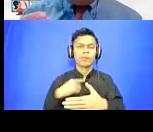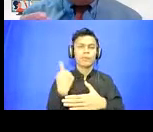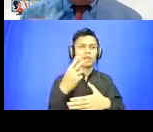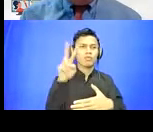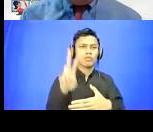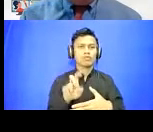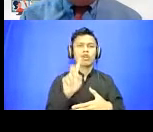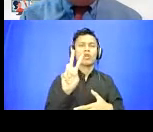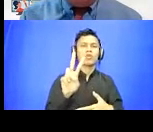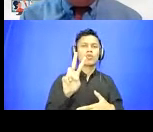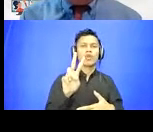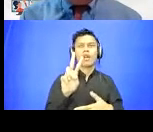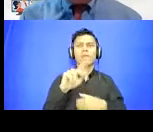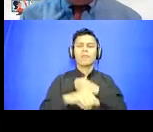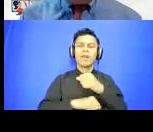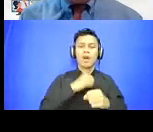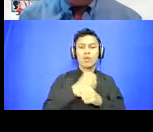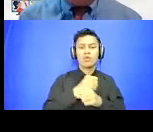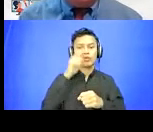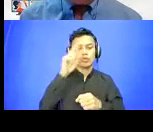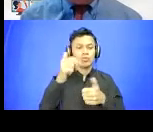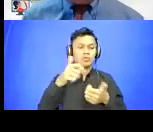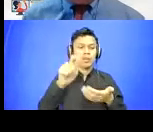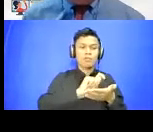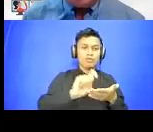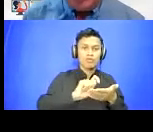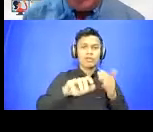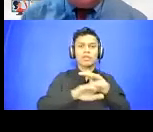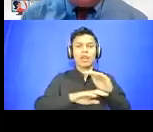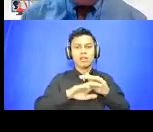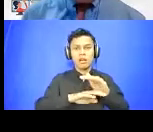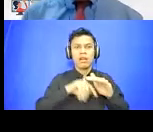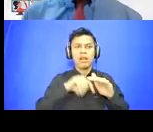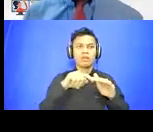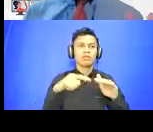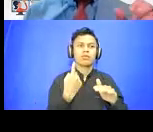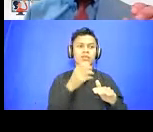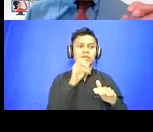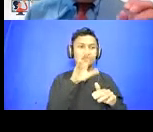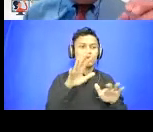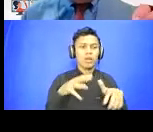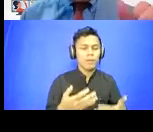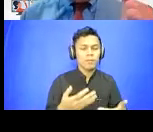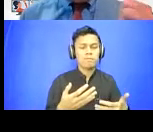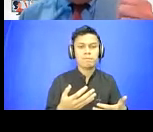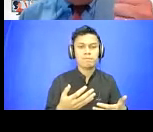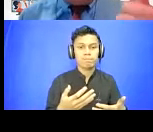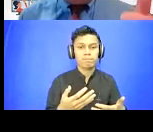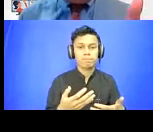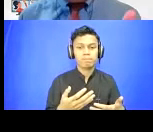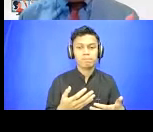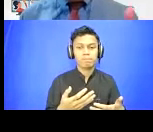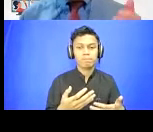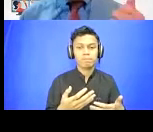entitled Standards for Technology and Social Work Practice. So we have new